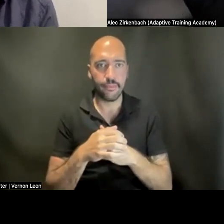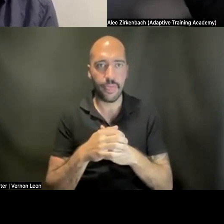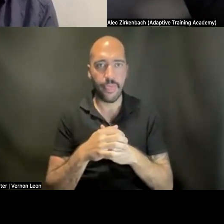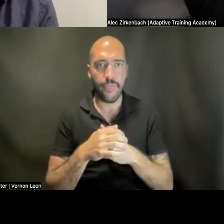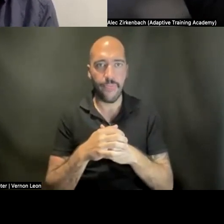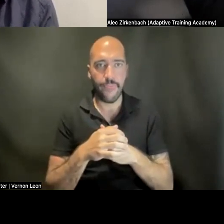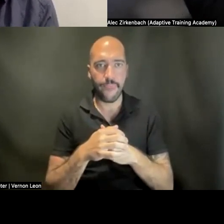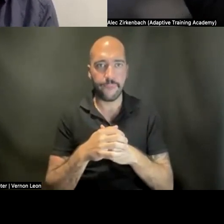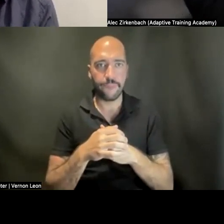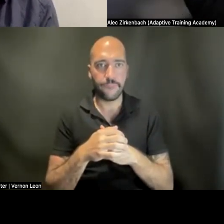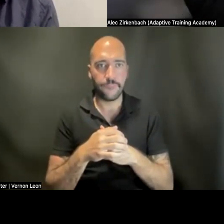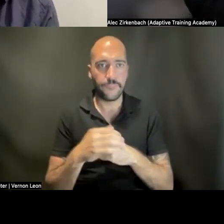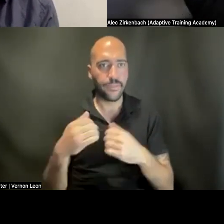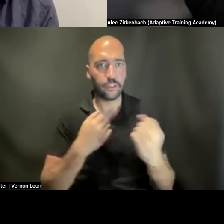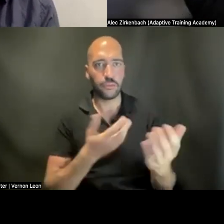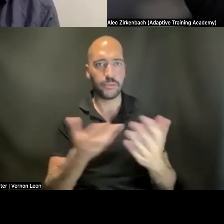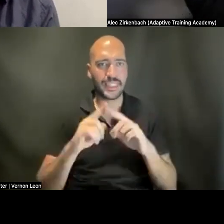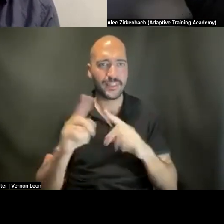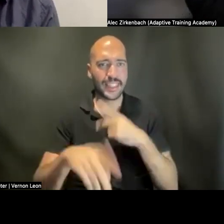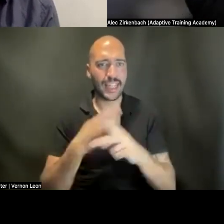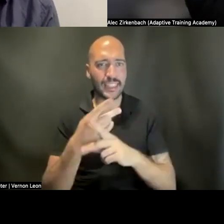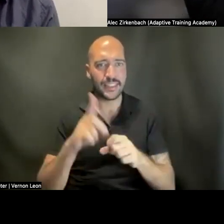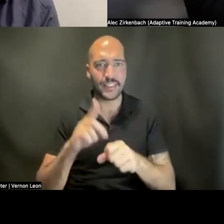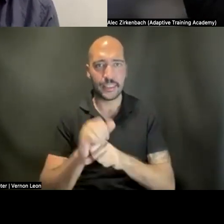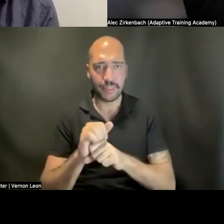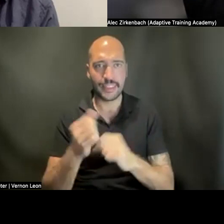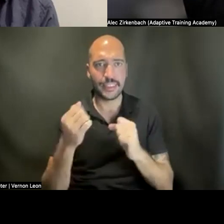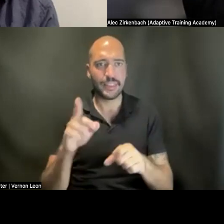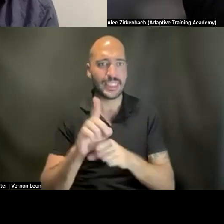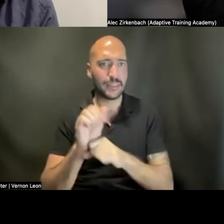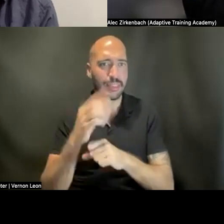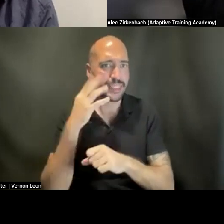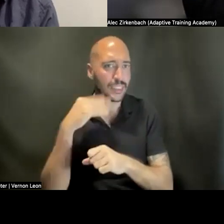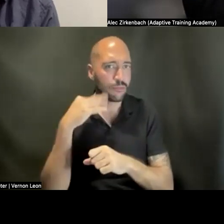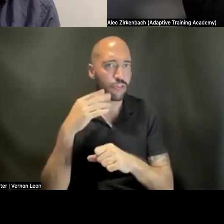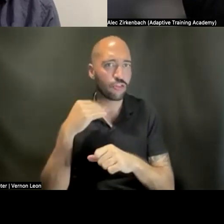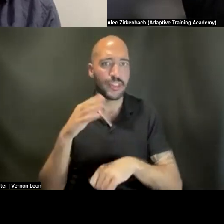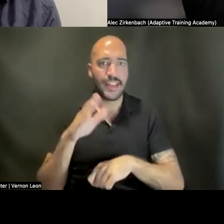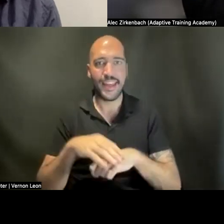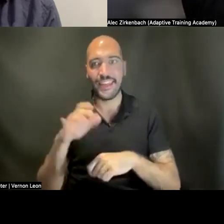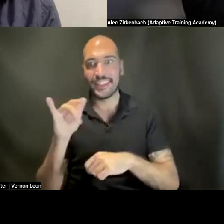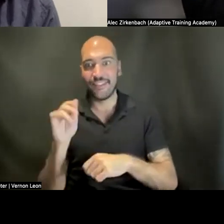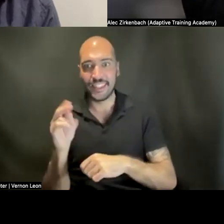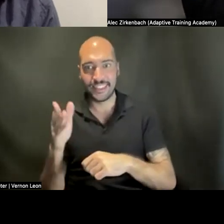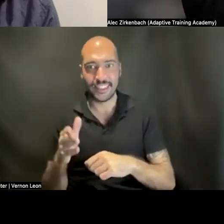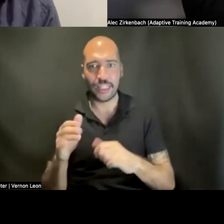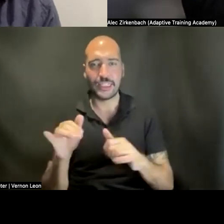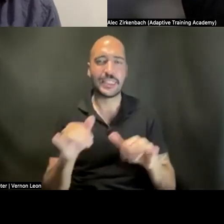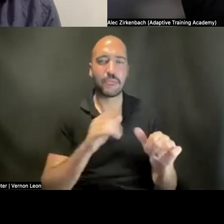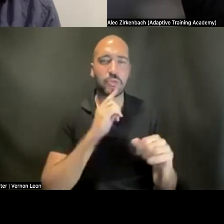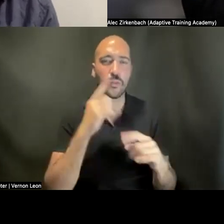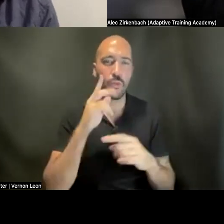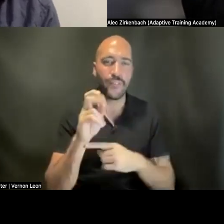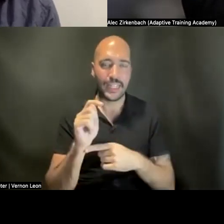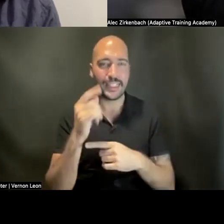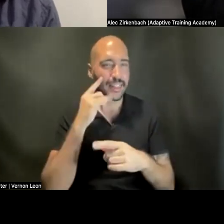there's just like there are so many different kinds of disabilities and disability experiences on the civilian side, the same is true for veterans. And I think that's